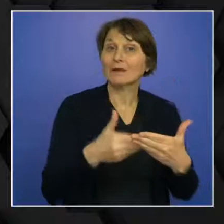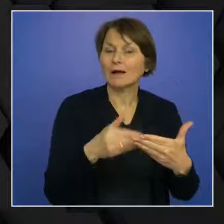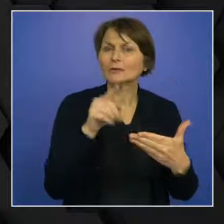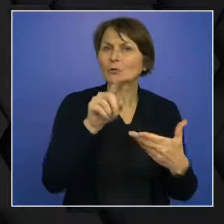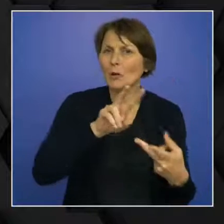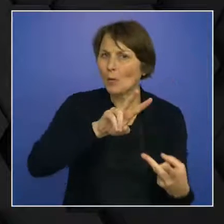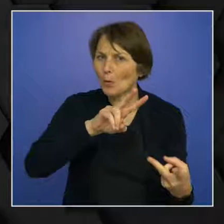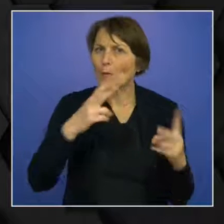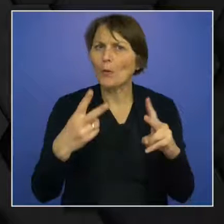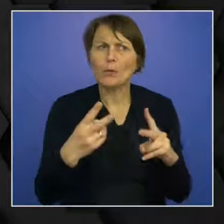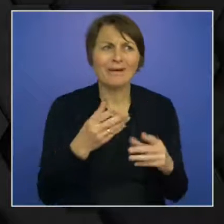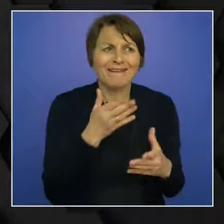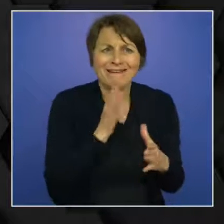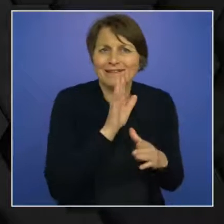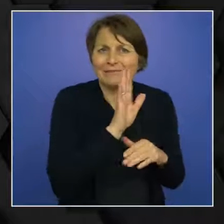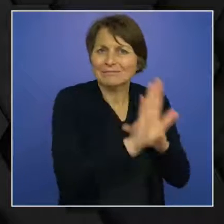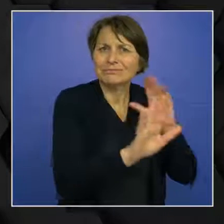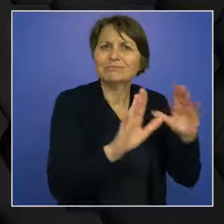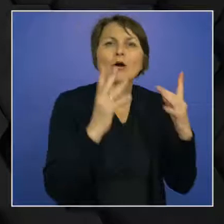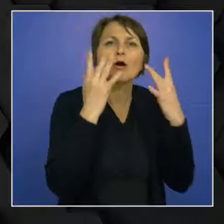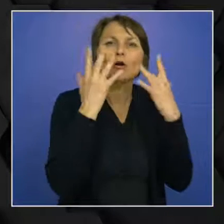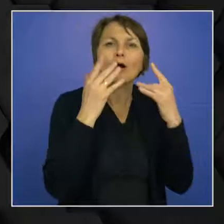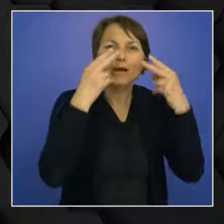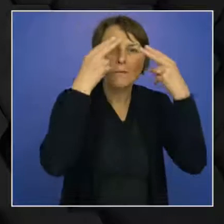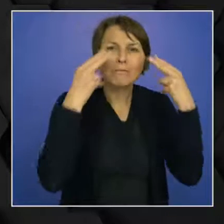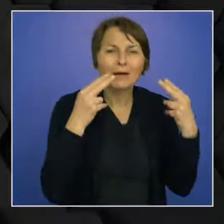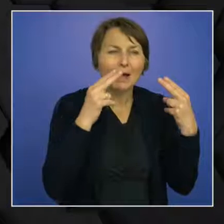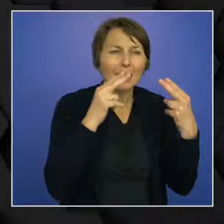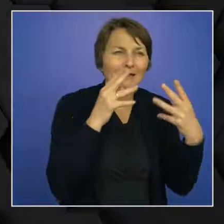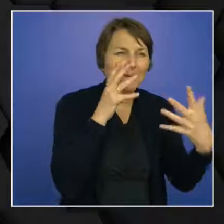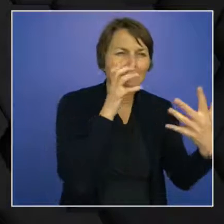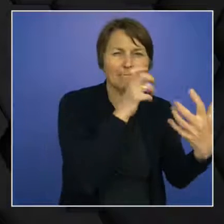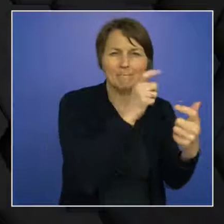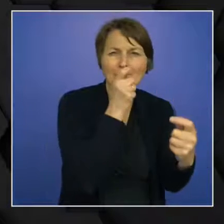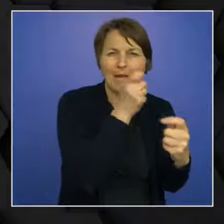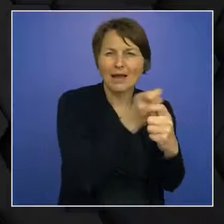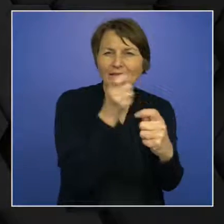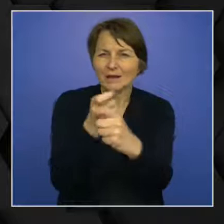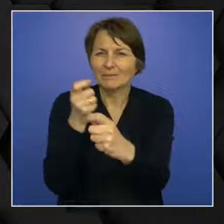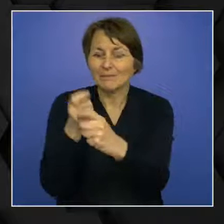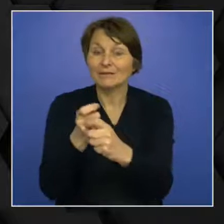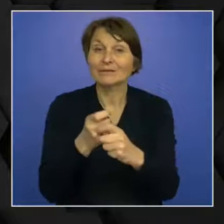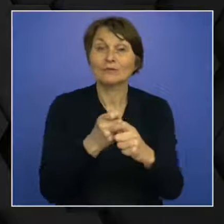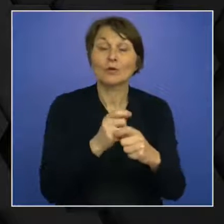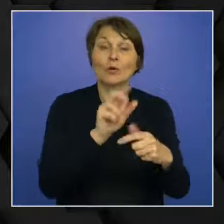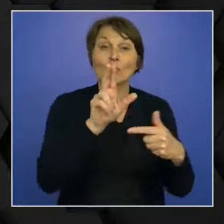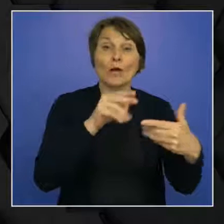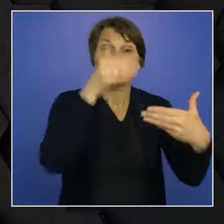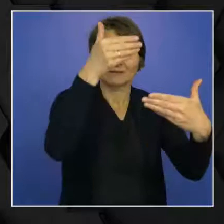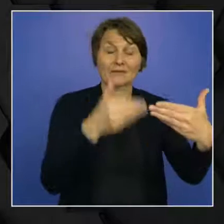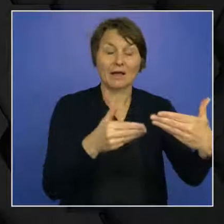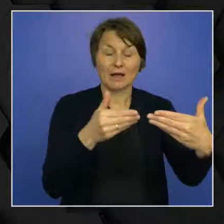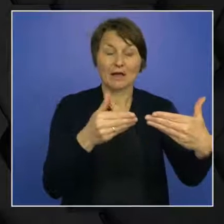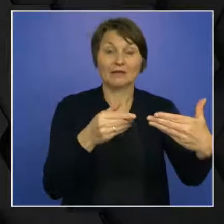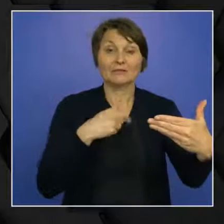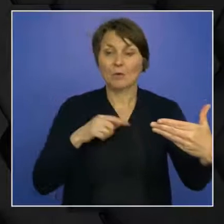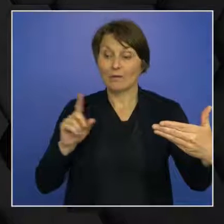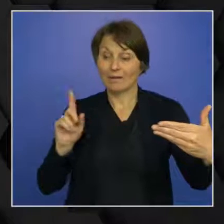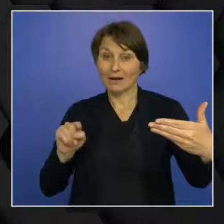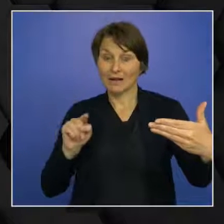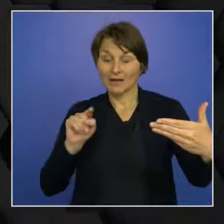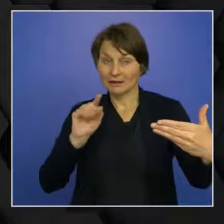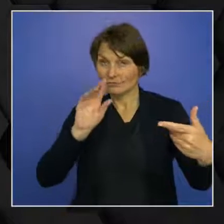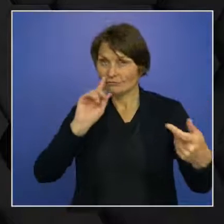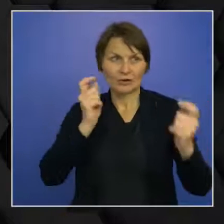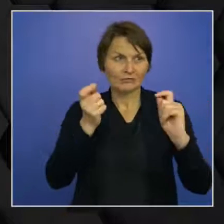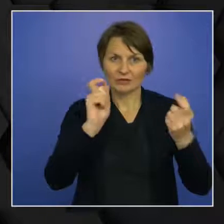color blindness. Mhm. So it turns the website how someone else would see it. So you can also do